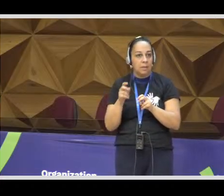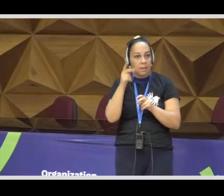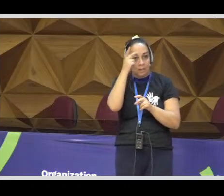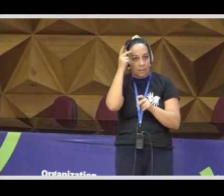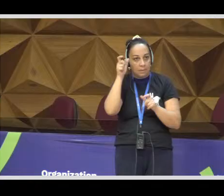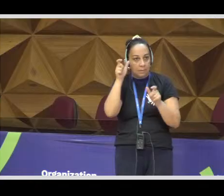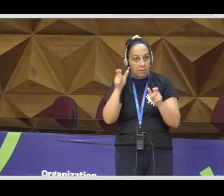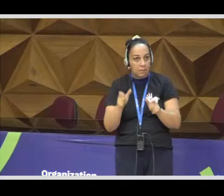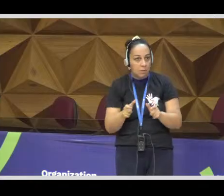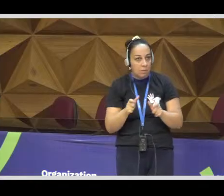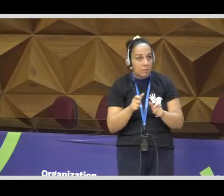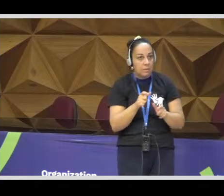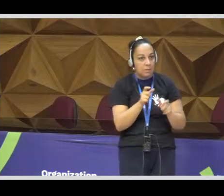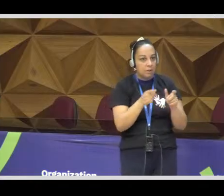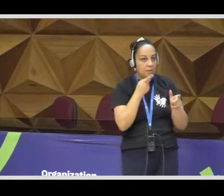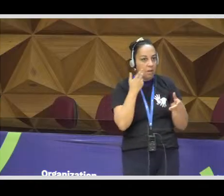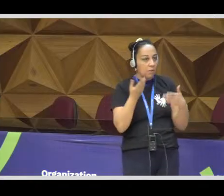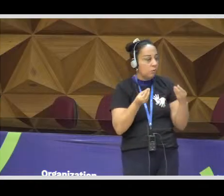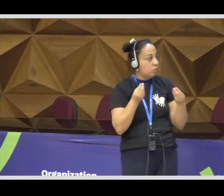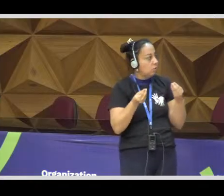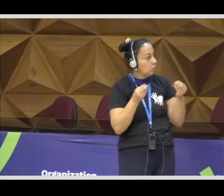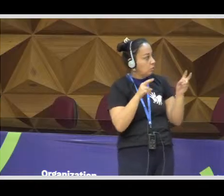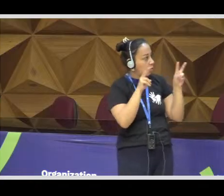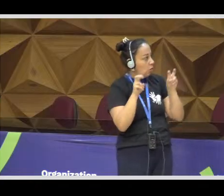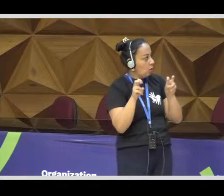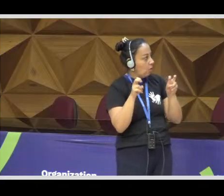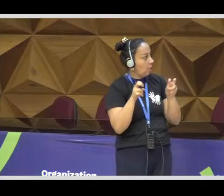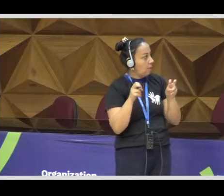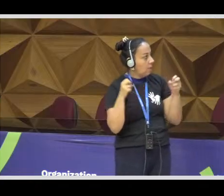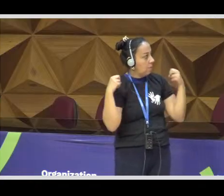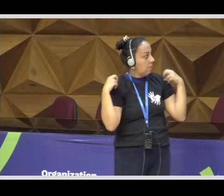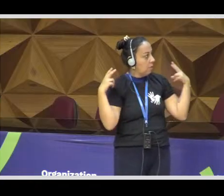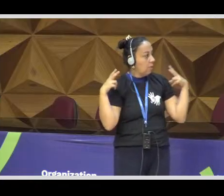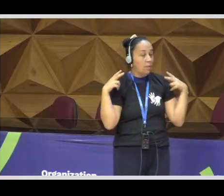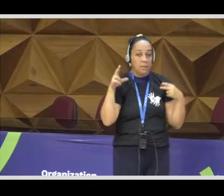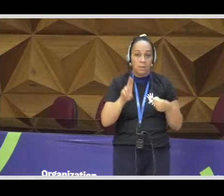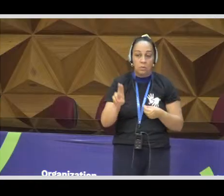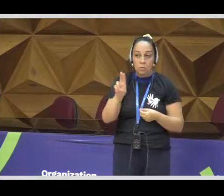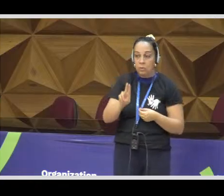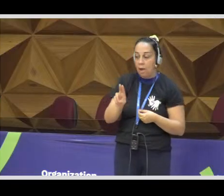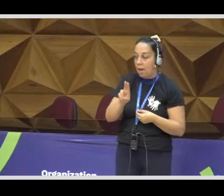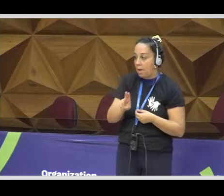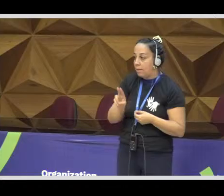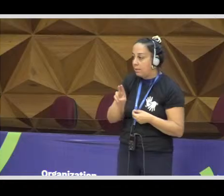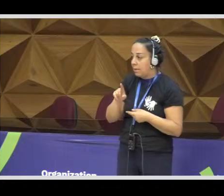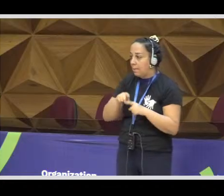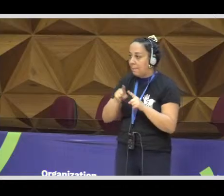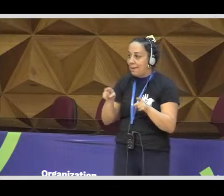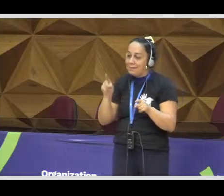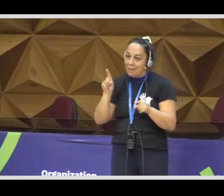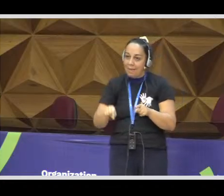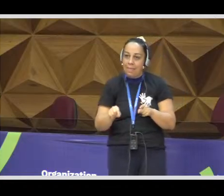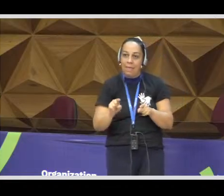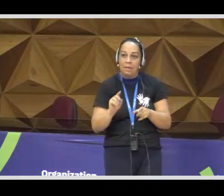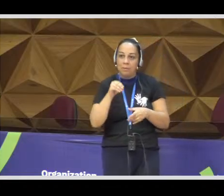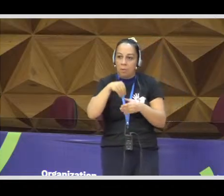and all sorts of other users, but nobody had ever really thought about passengers and the interesting things that we might be able to do for passengers.